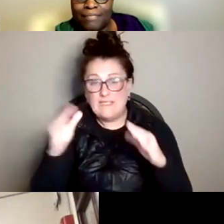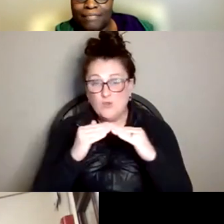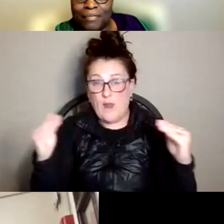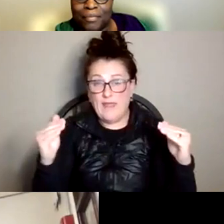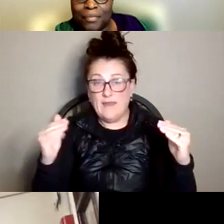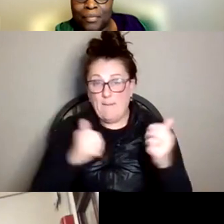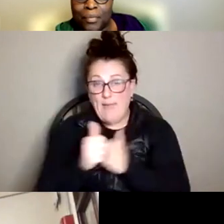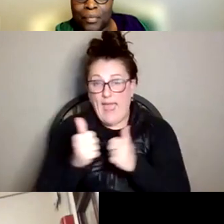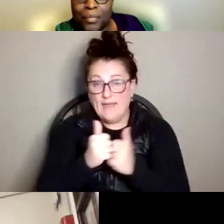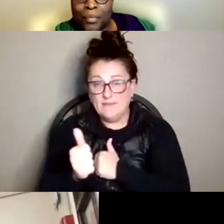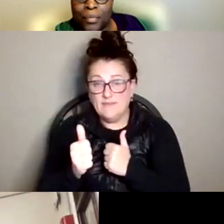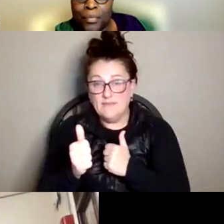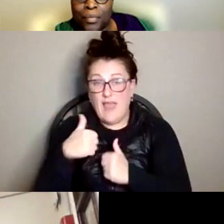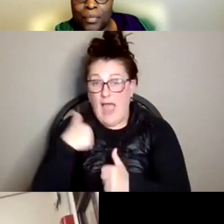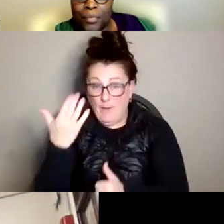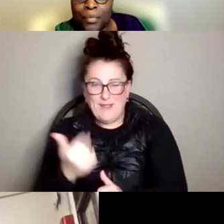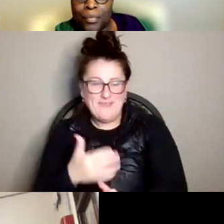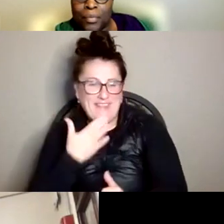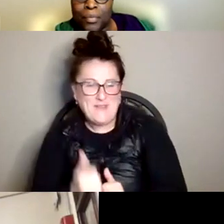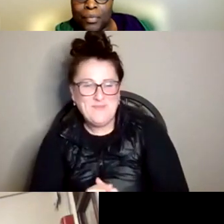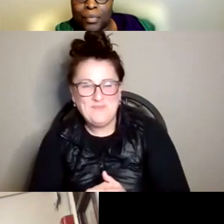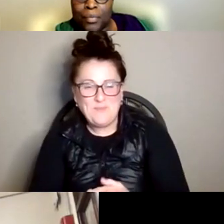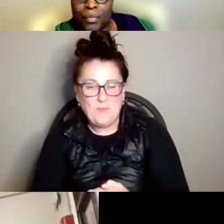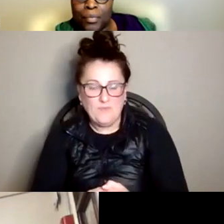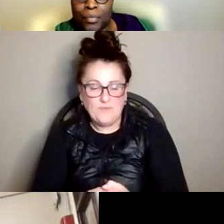So I'm going to be around. Thank you.